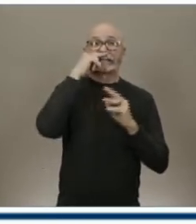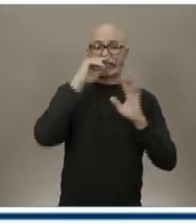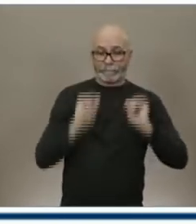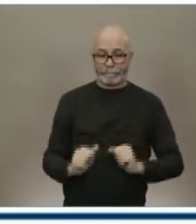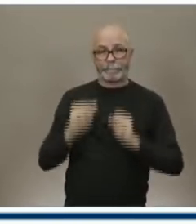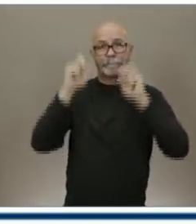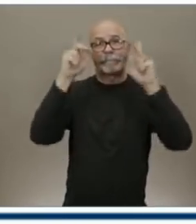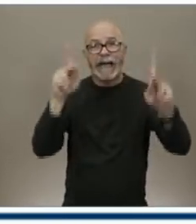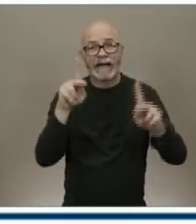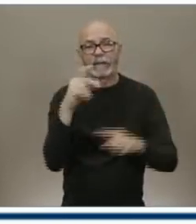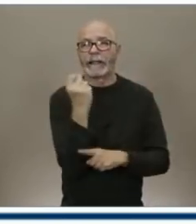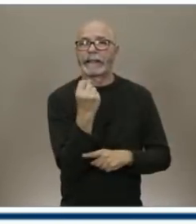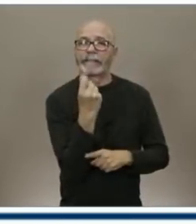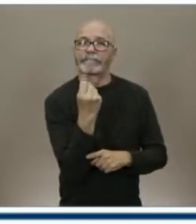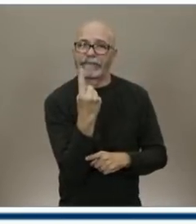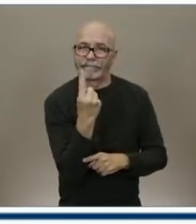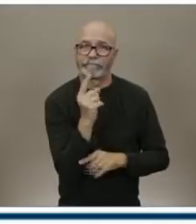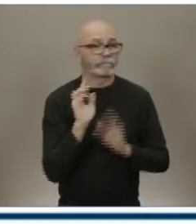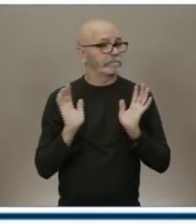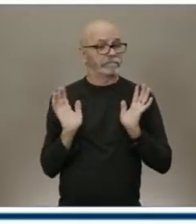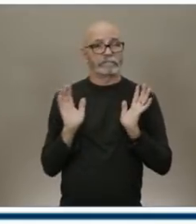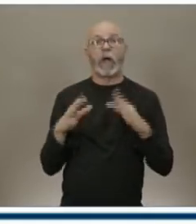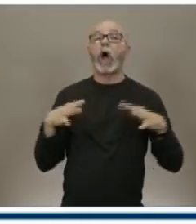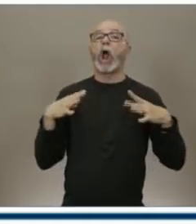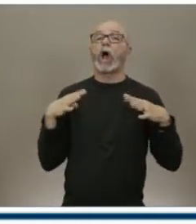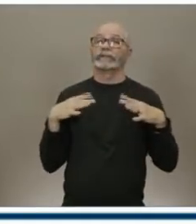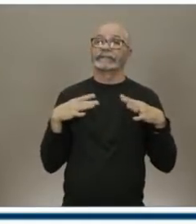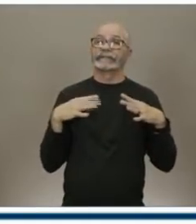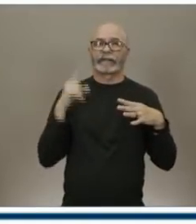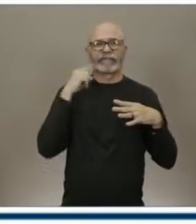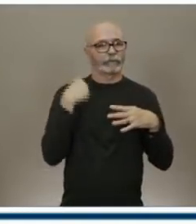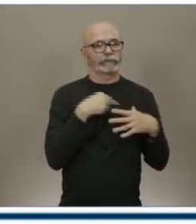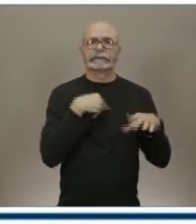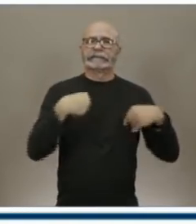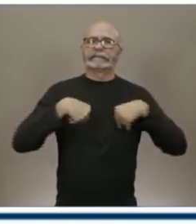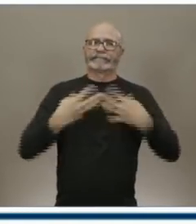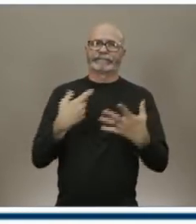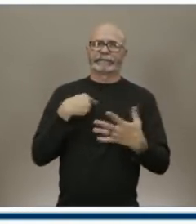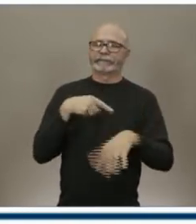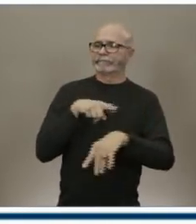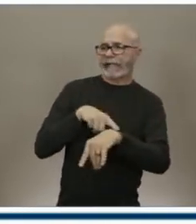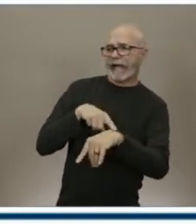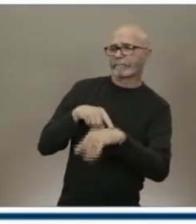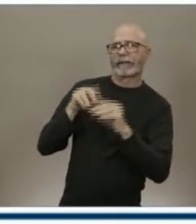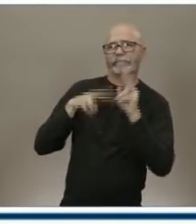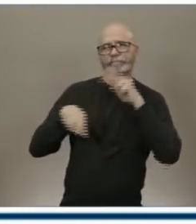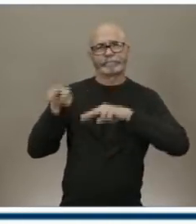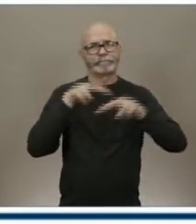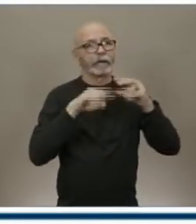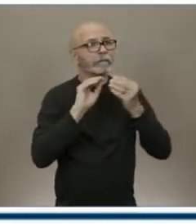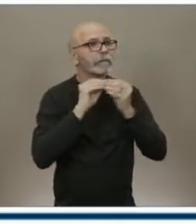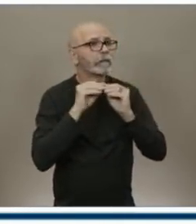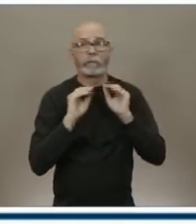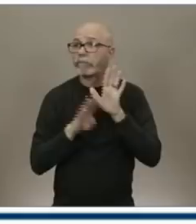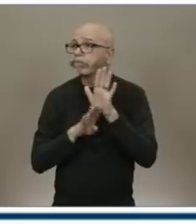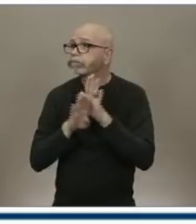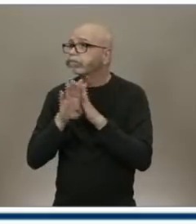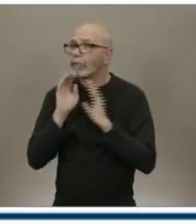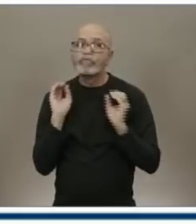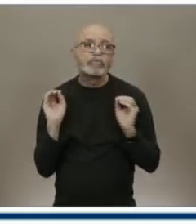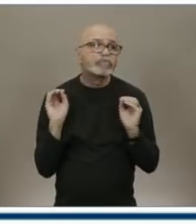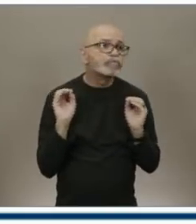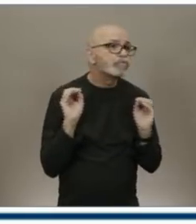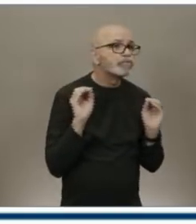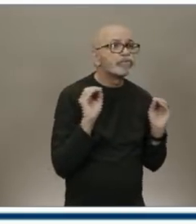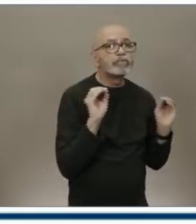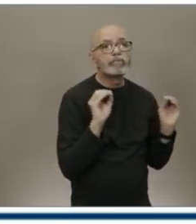holidays, that will be enough time for us to get a sense of whether or not there has been a surge over the holidays. This really, though,